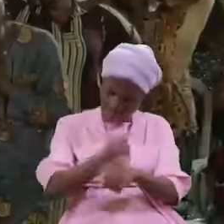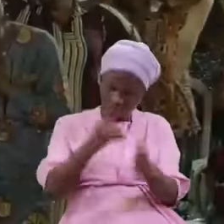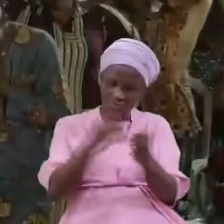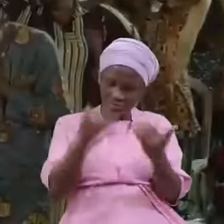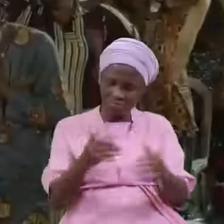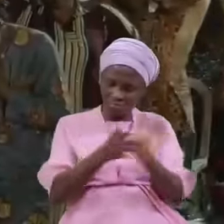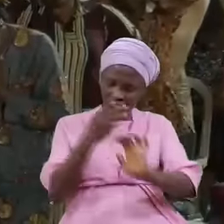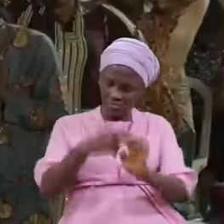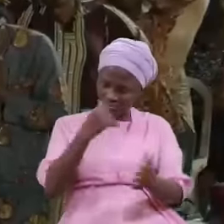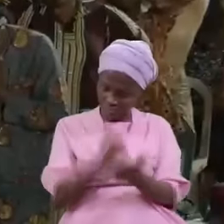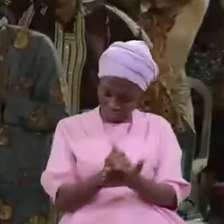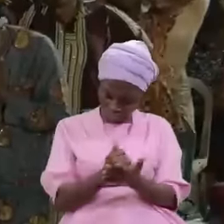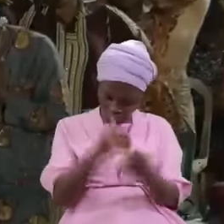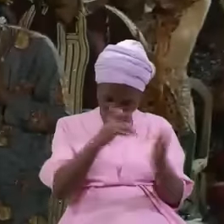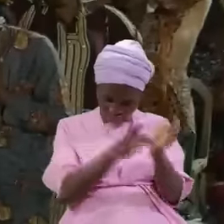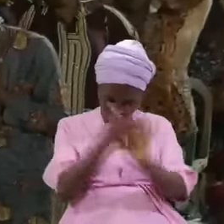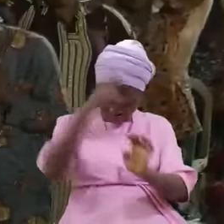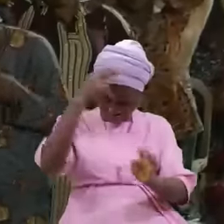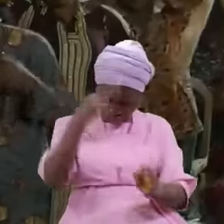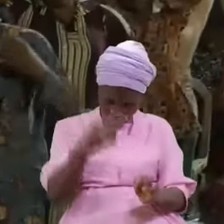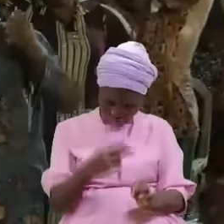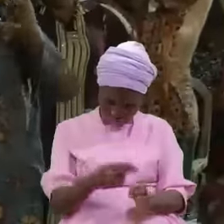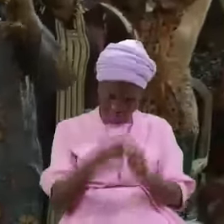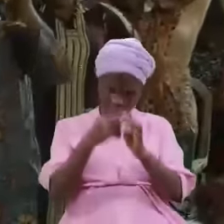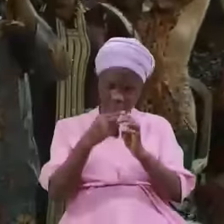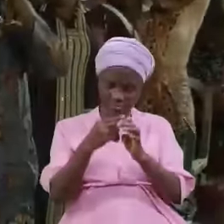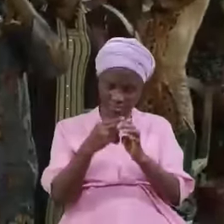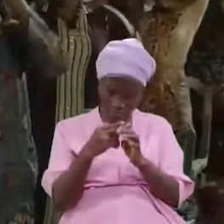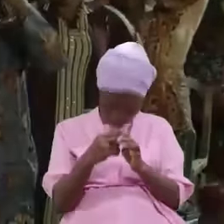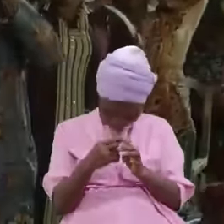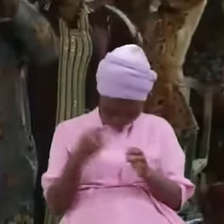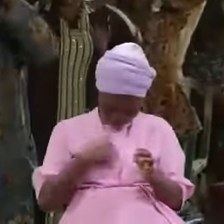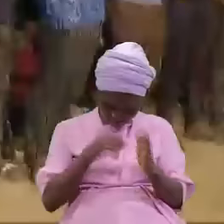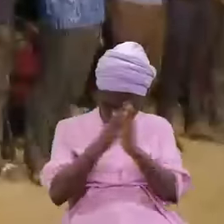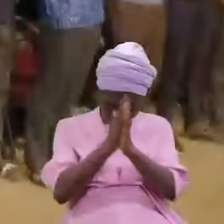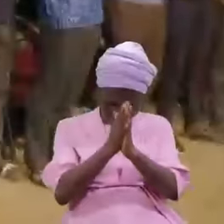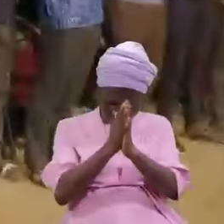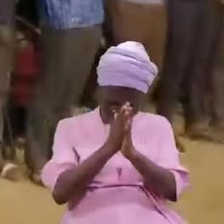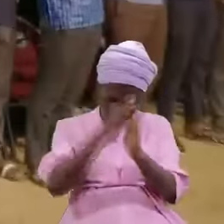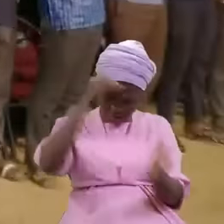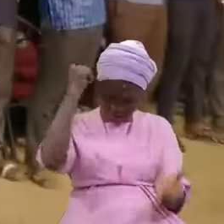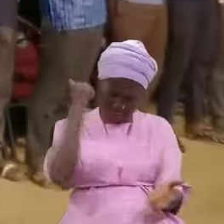In Jesus' name we pray.